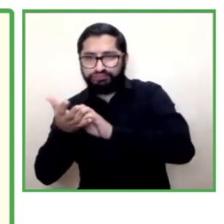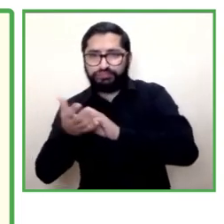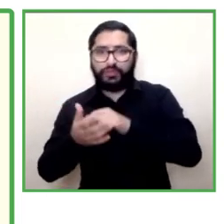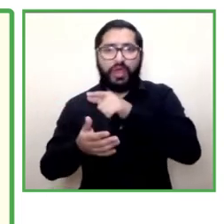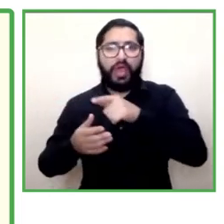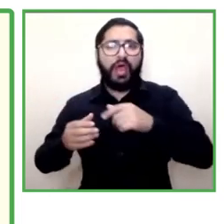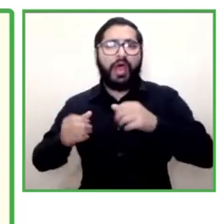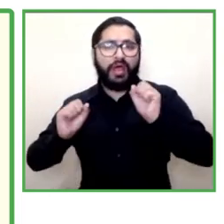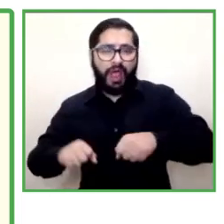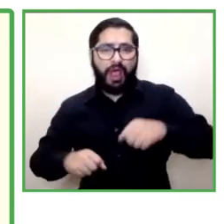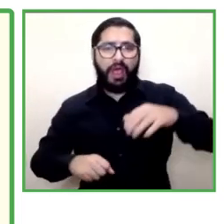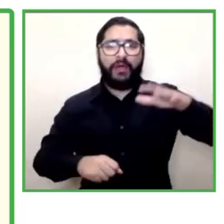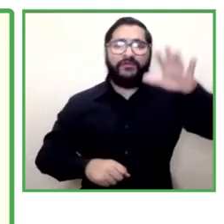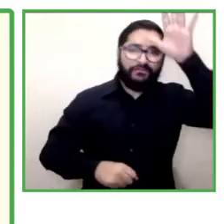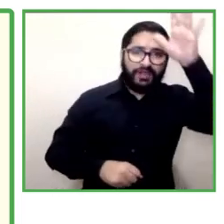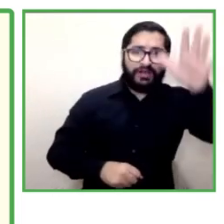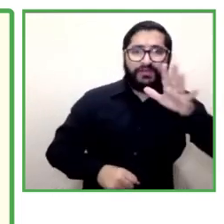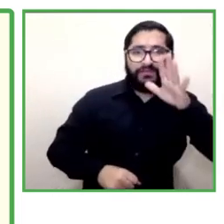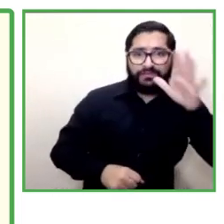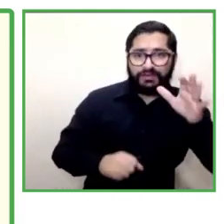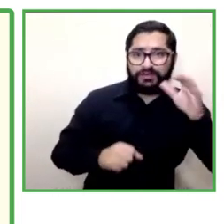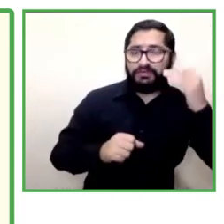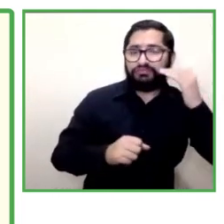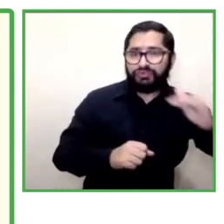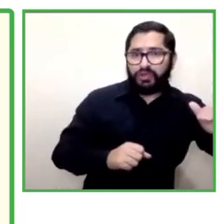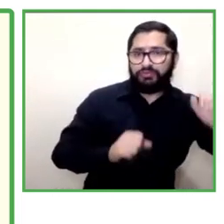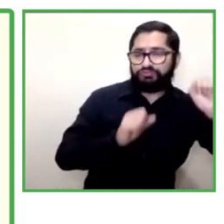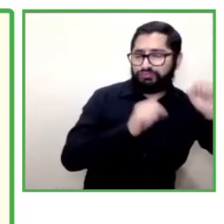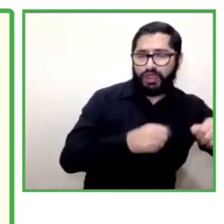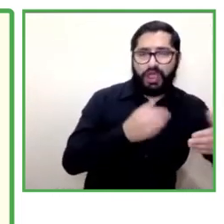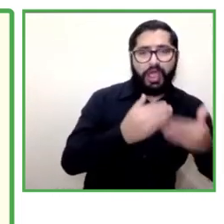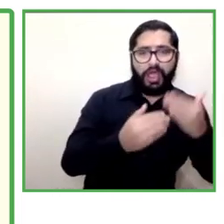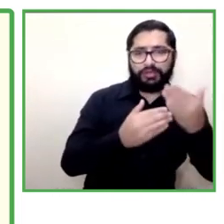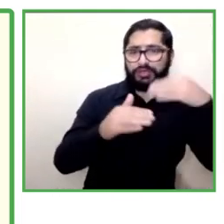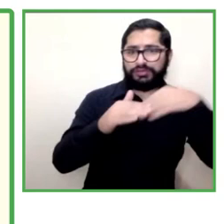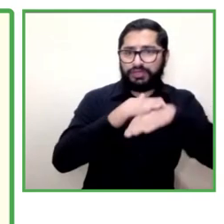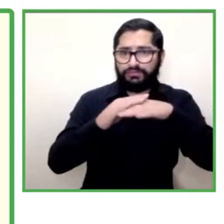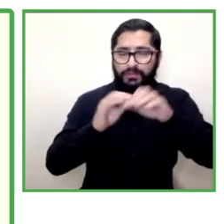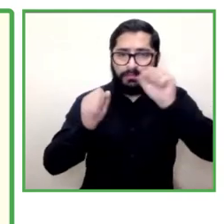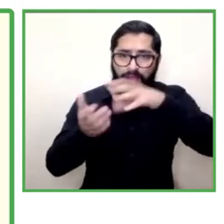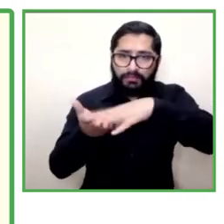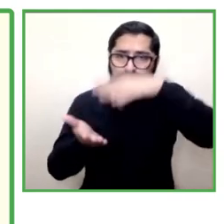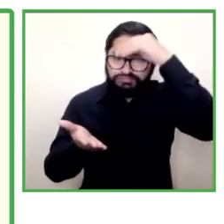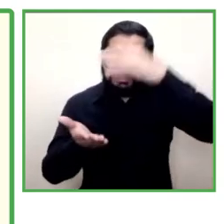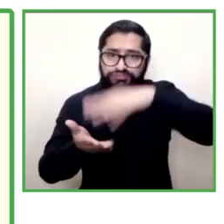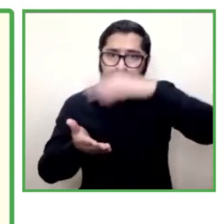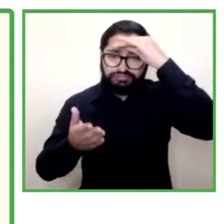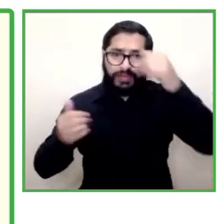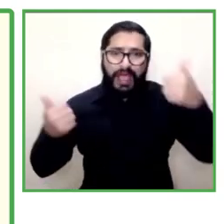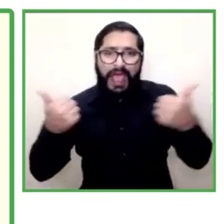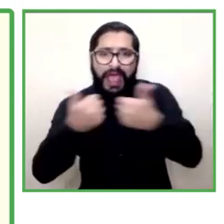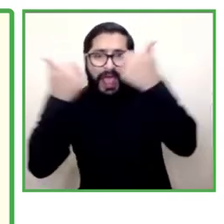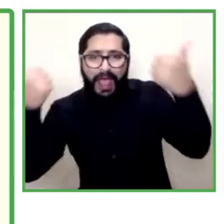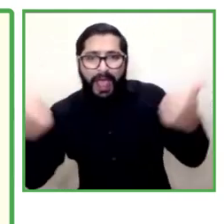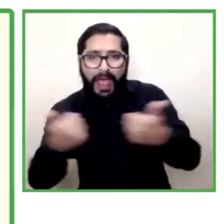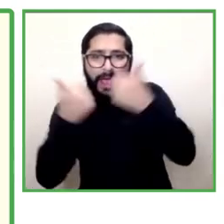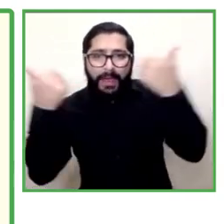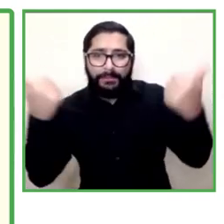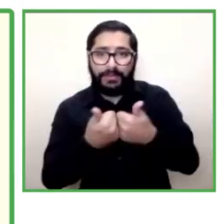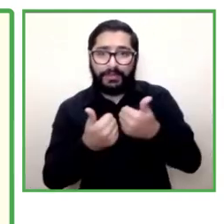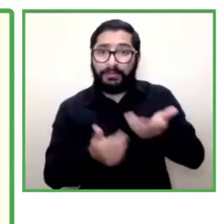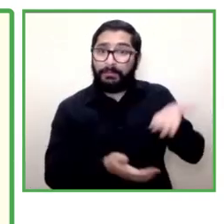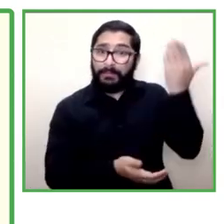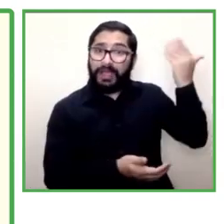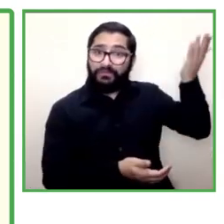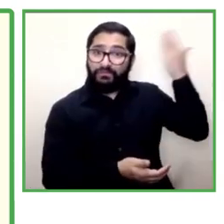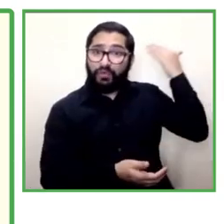play. Originally, we tried this to be a sit down and study for 20 minutes or sit down in a classroom setting